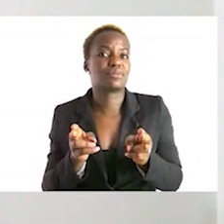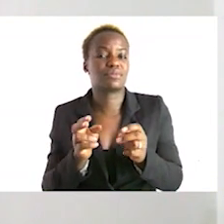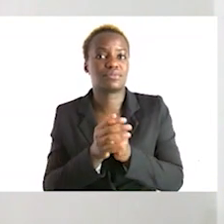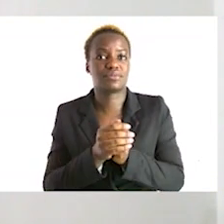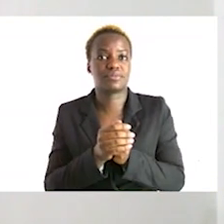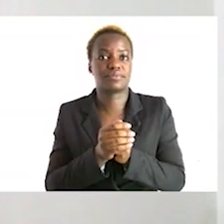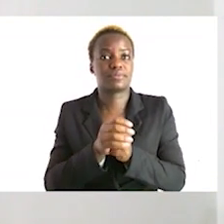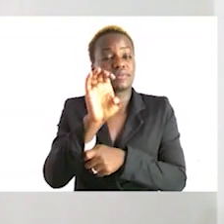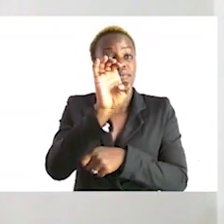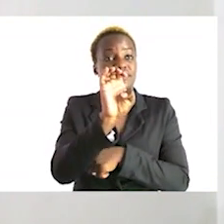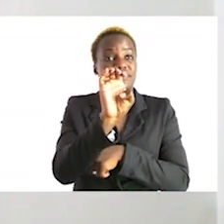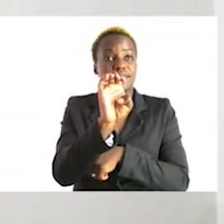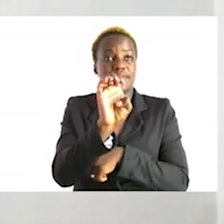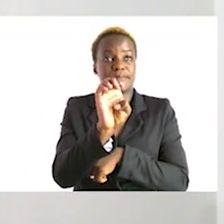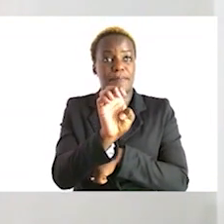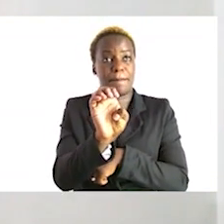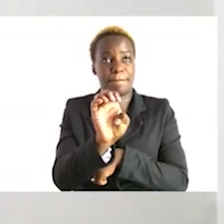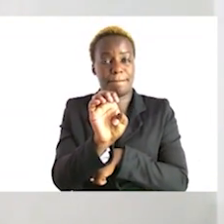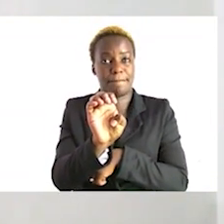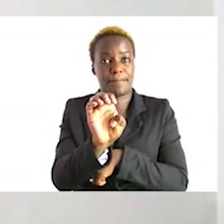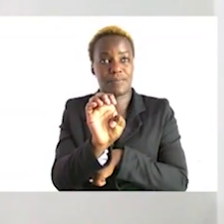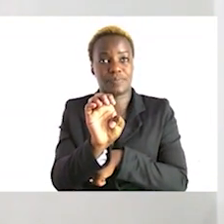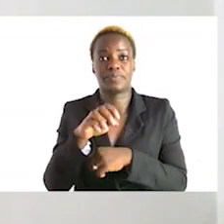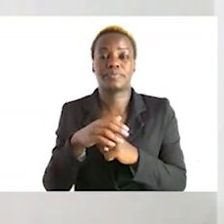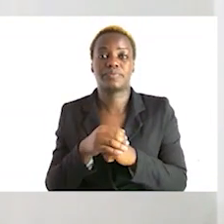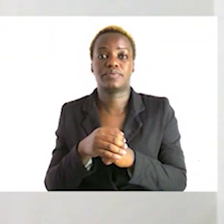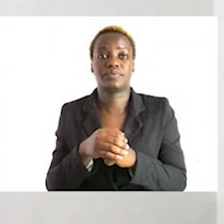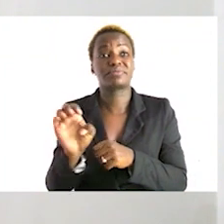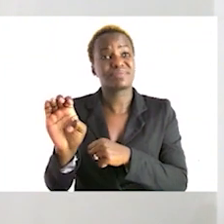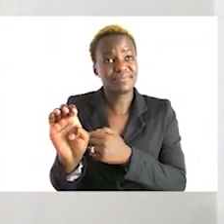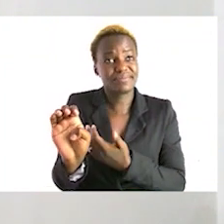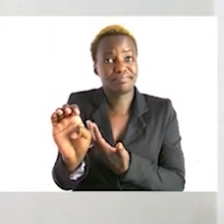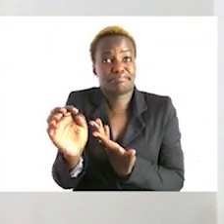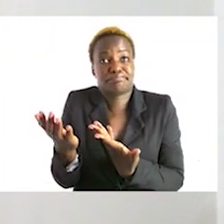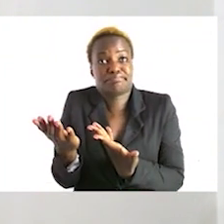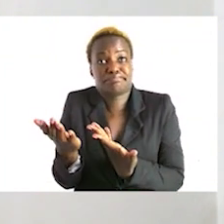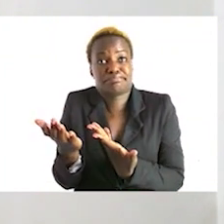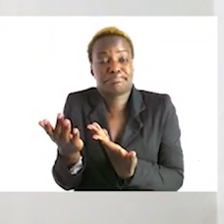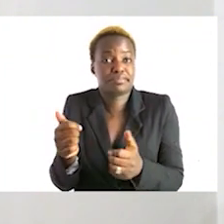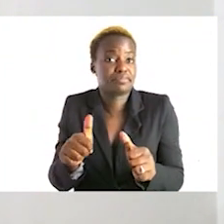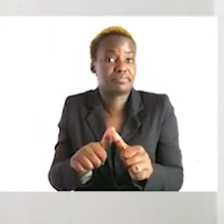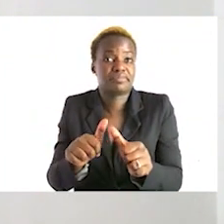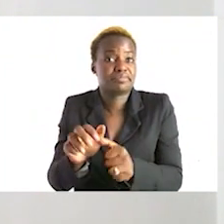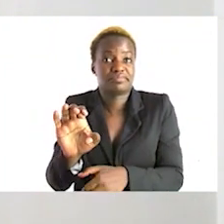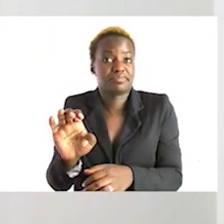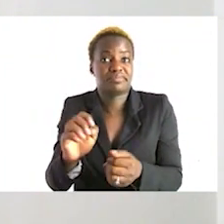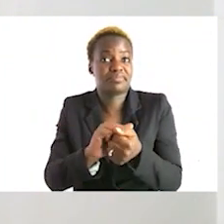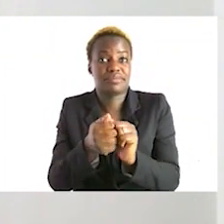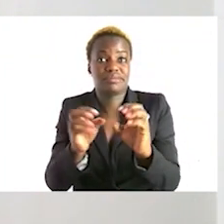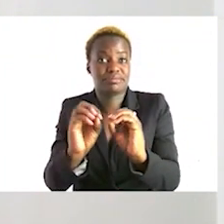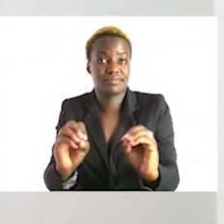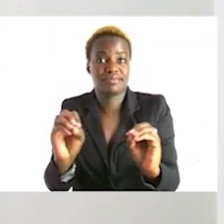of this letter here in the alphabet? It's an E. So with the long vowel sounds, the